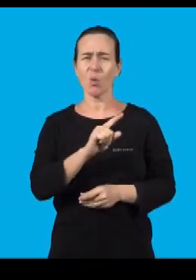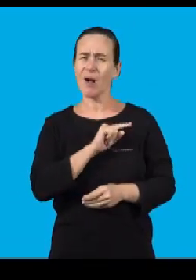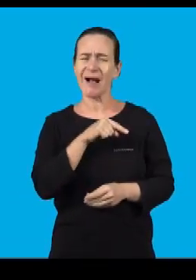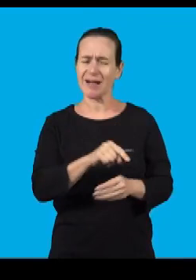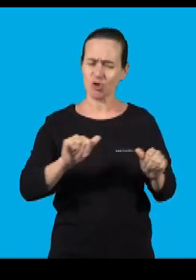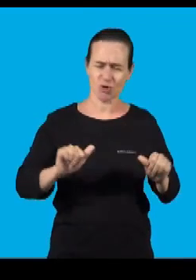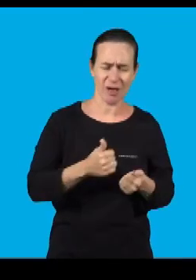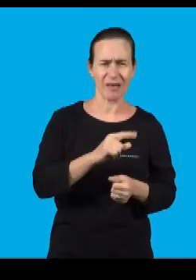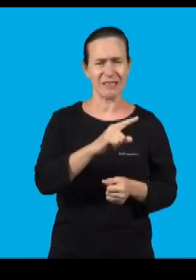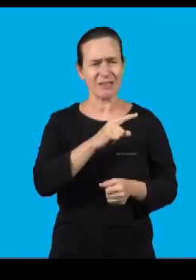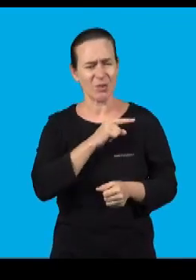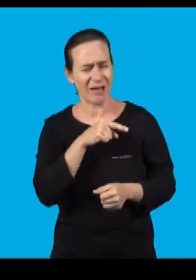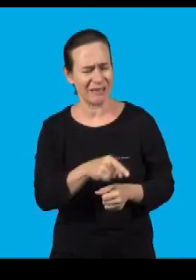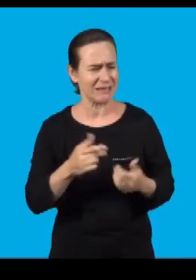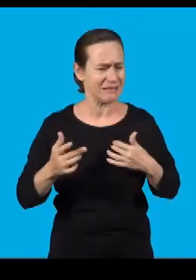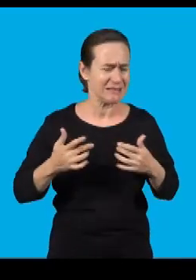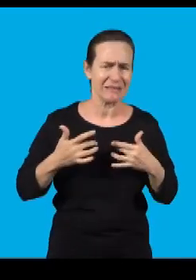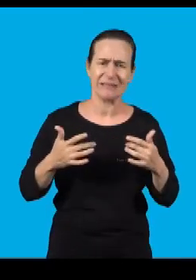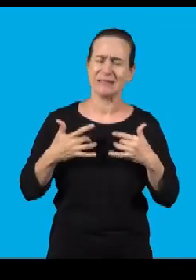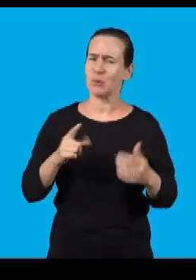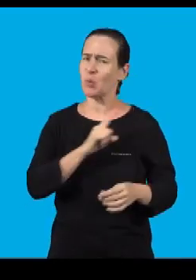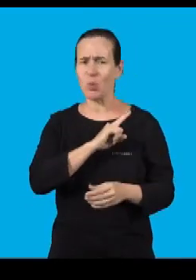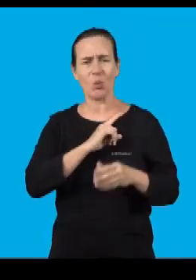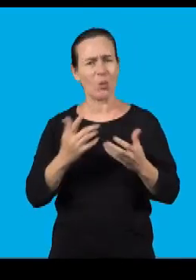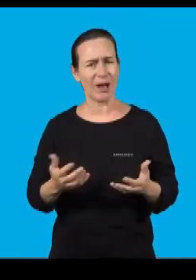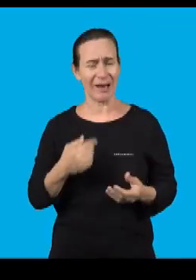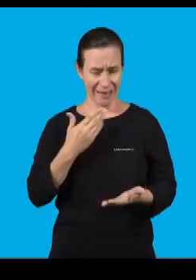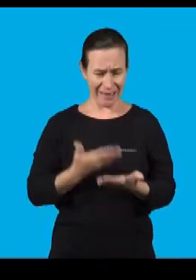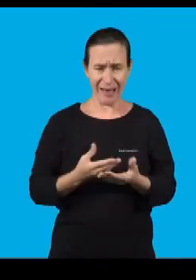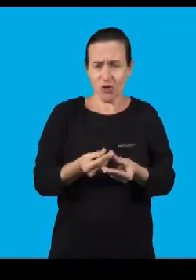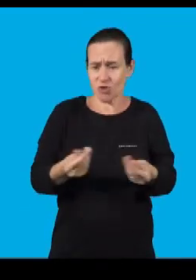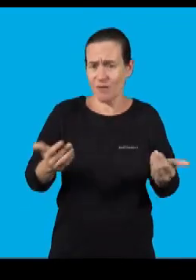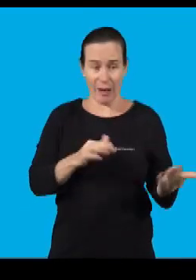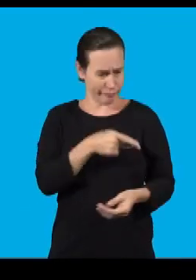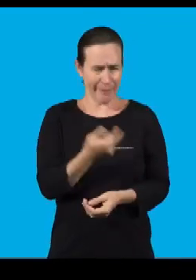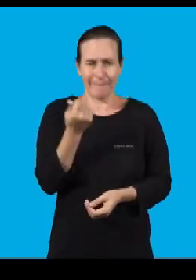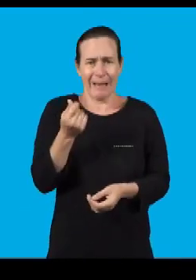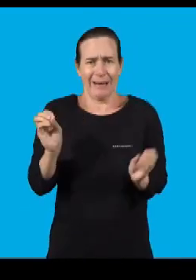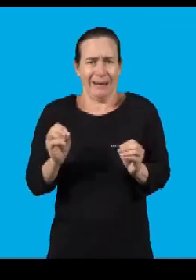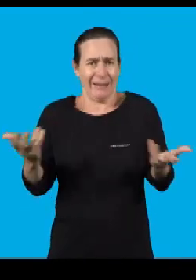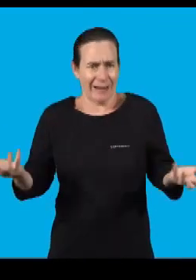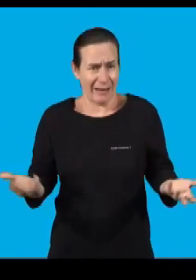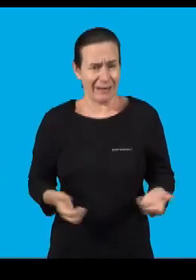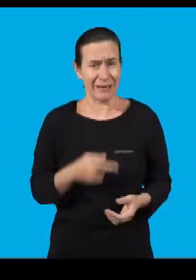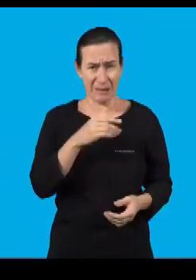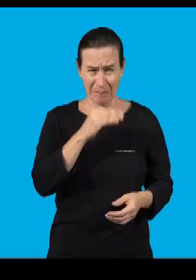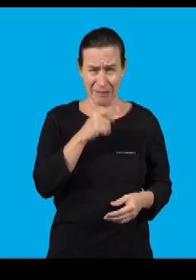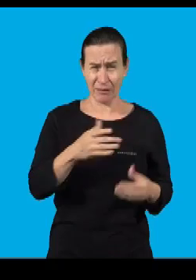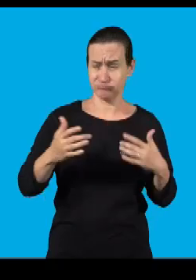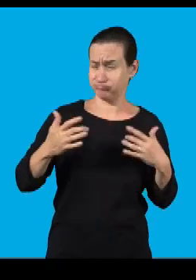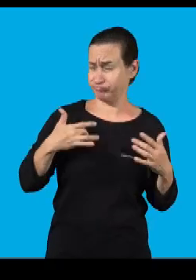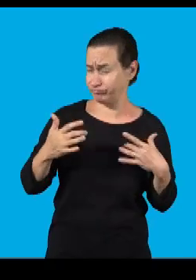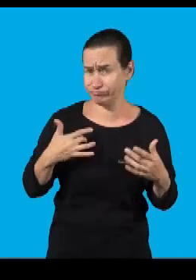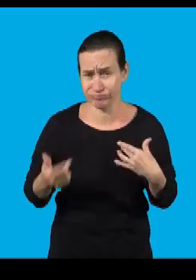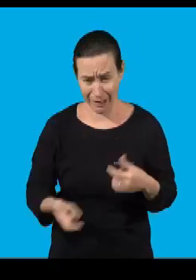is he challenged? Why is he feeling this way? But how is it going to be resolved? Because he doesn't have money. He says it's going to cost him